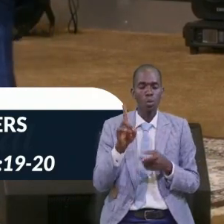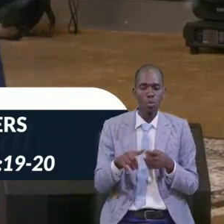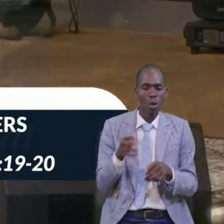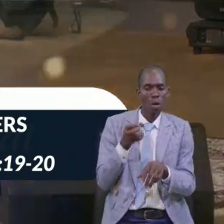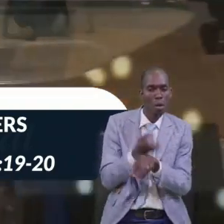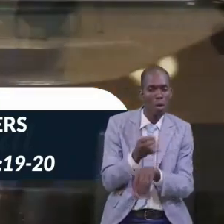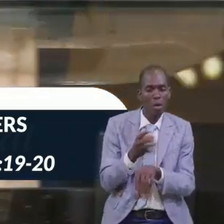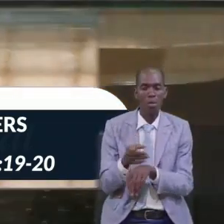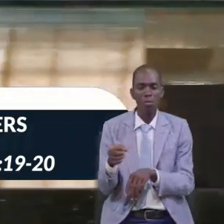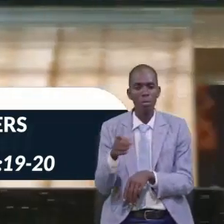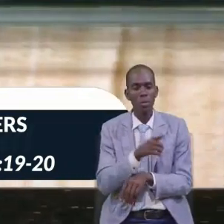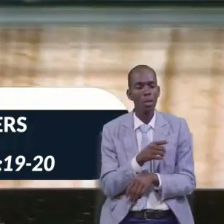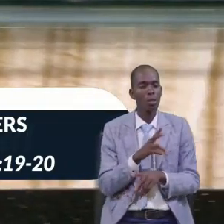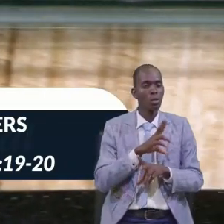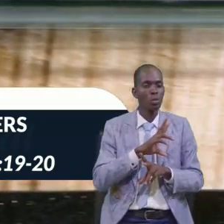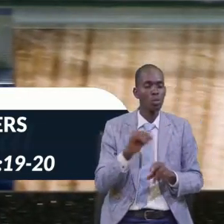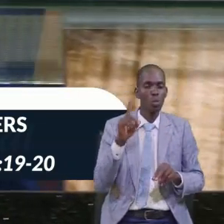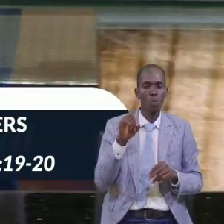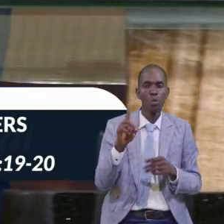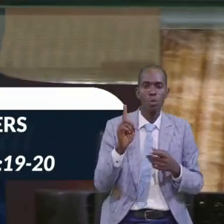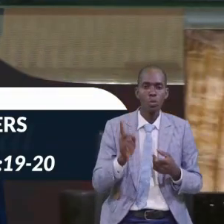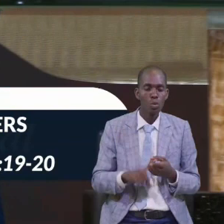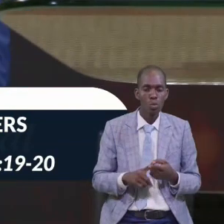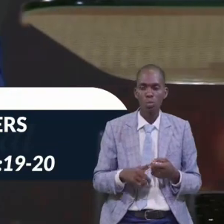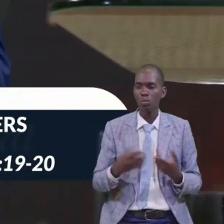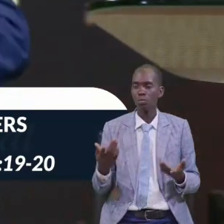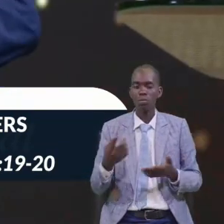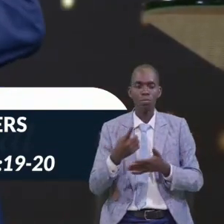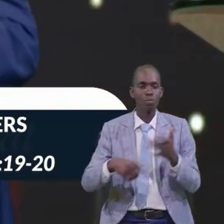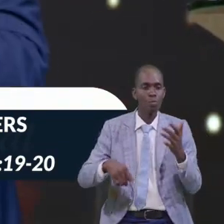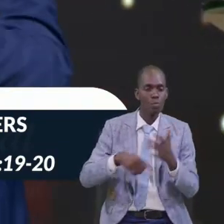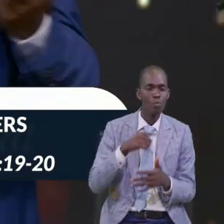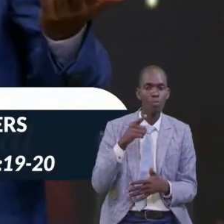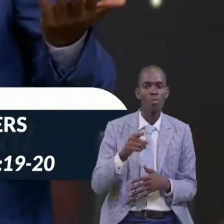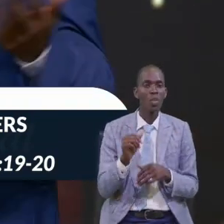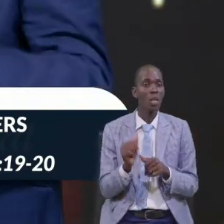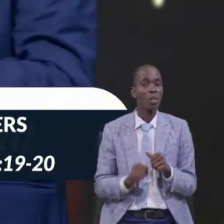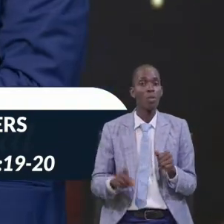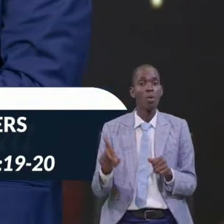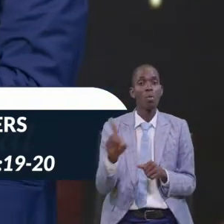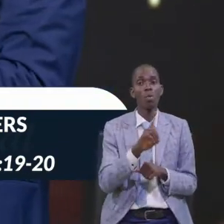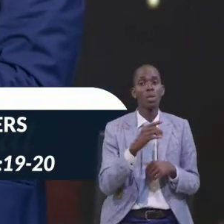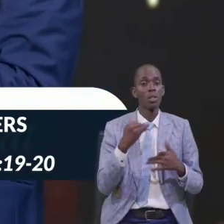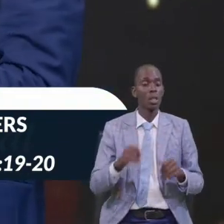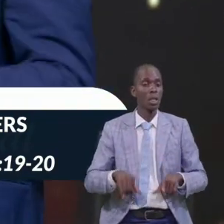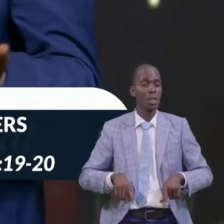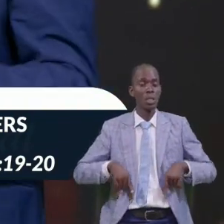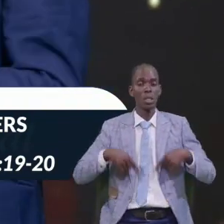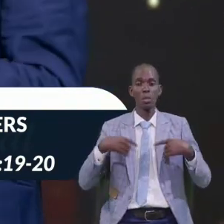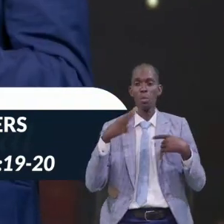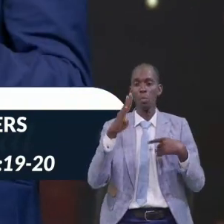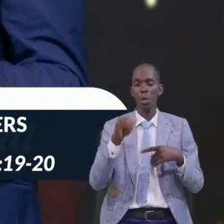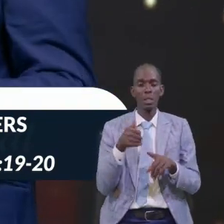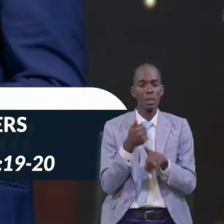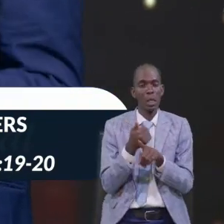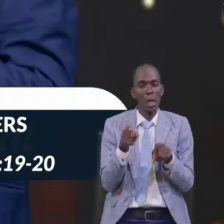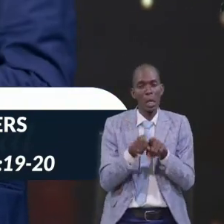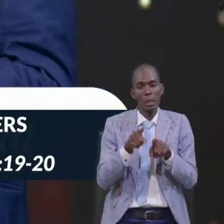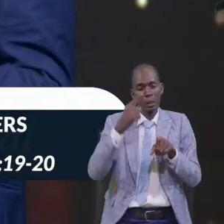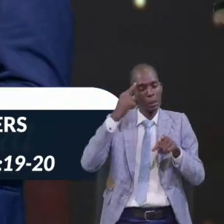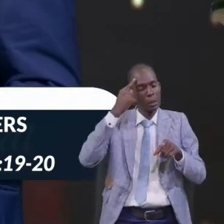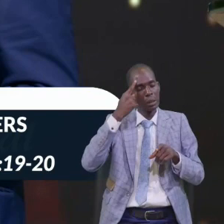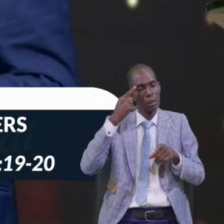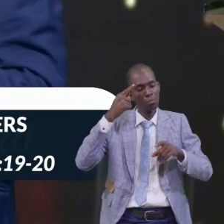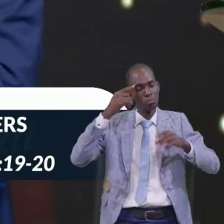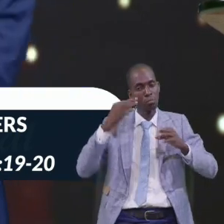they are now, no king, and everyone living by himself. And sometimes they will not